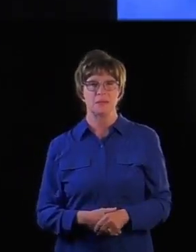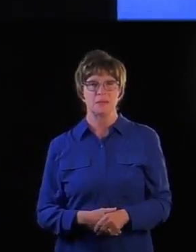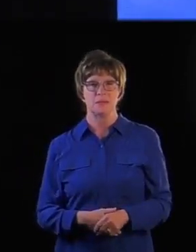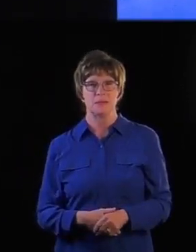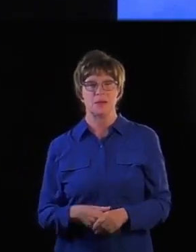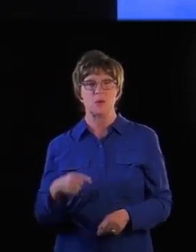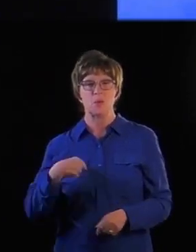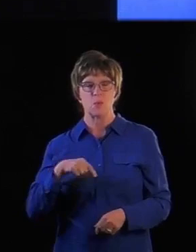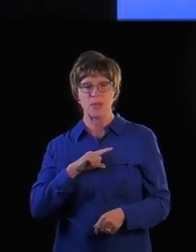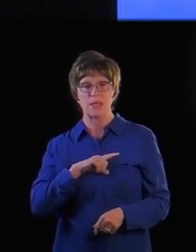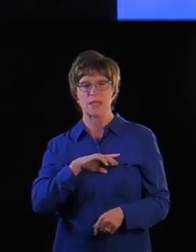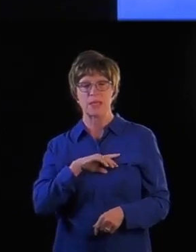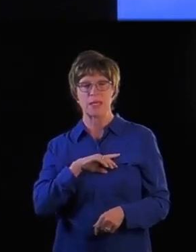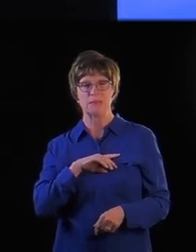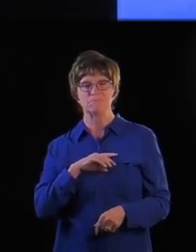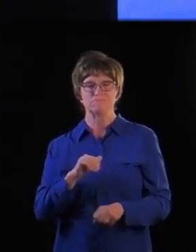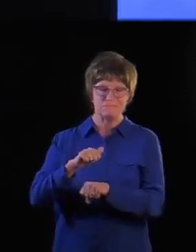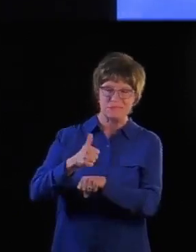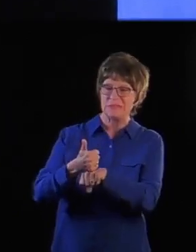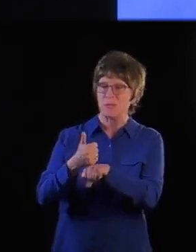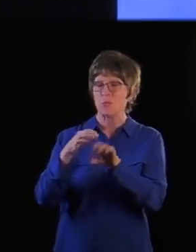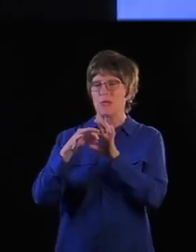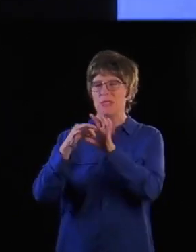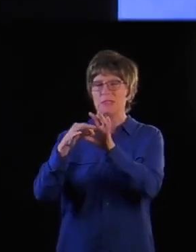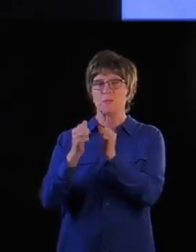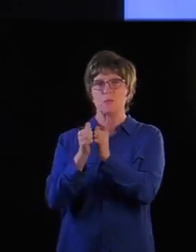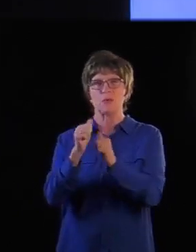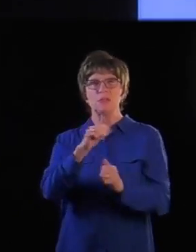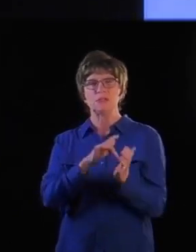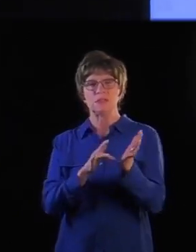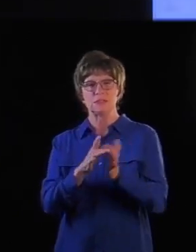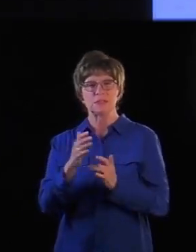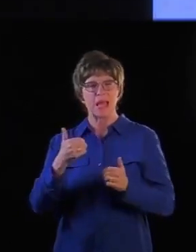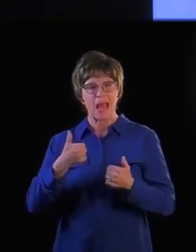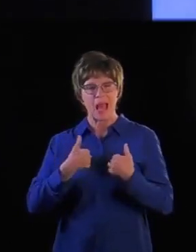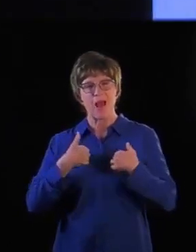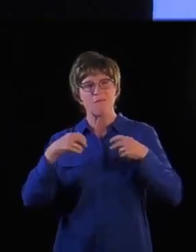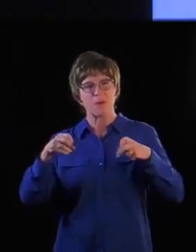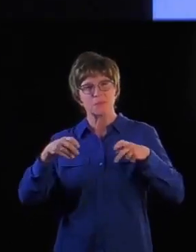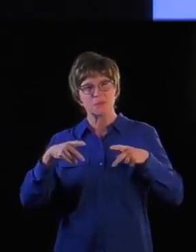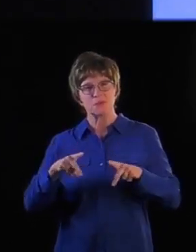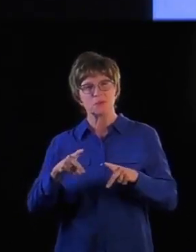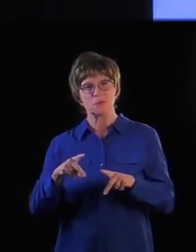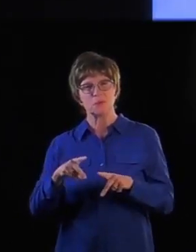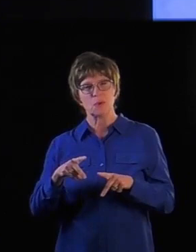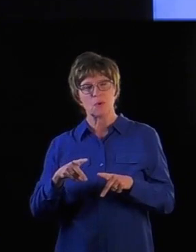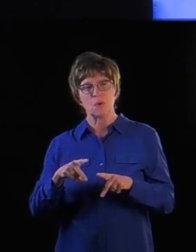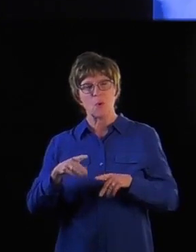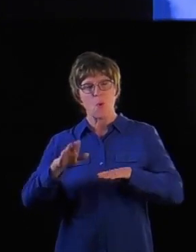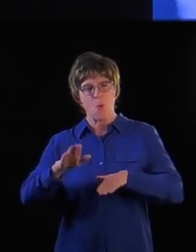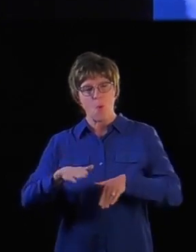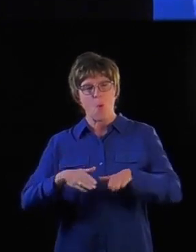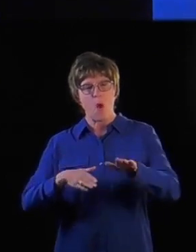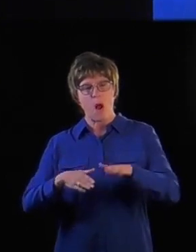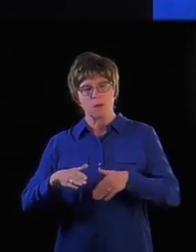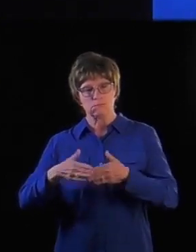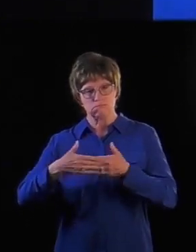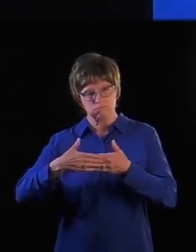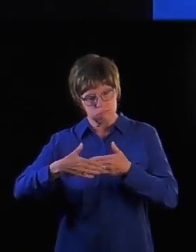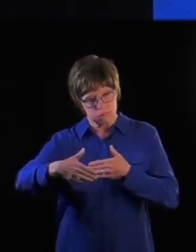We can build that relationship with Jesus. We can have this opportunity to walk forward in his